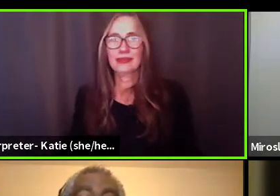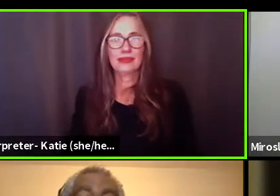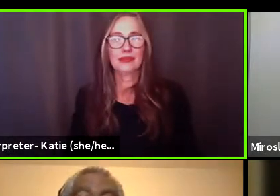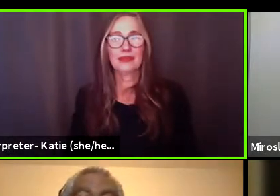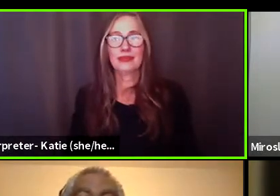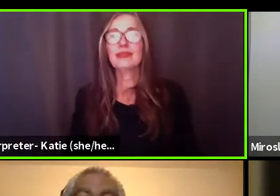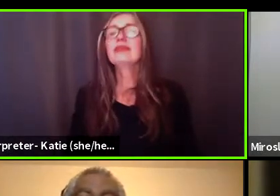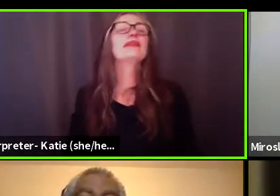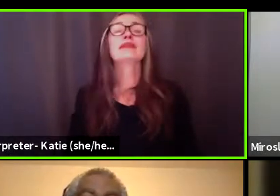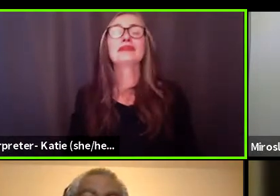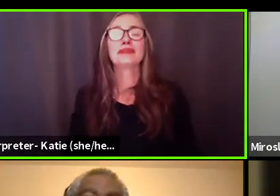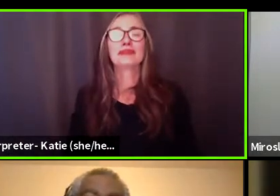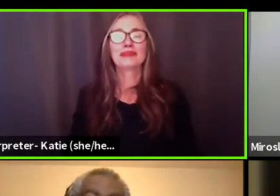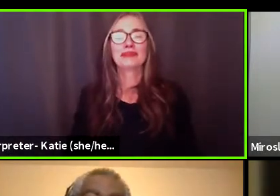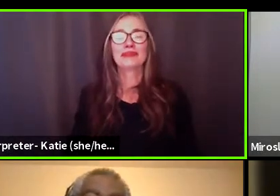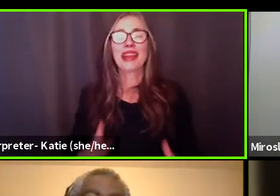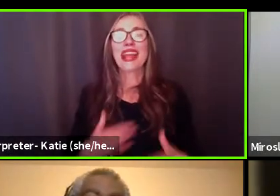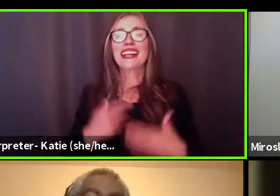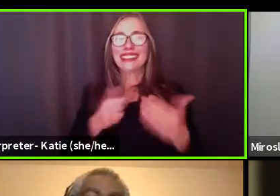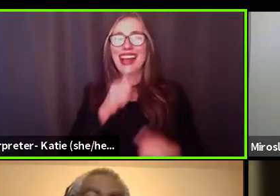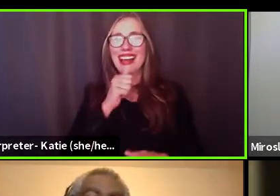glad you hung in benedict